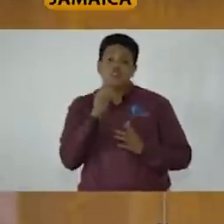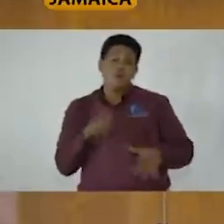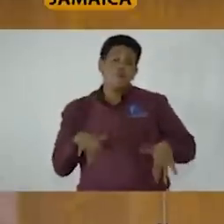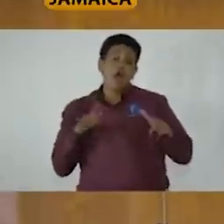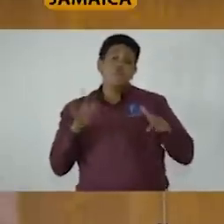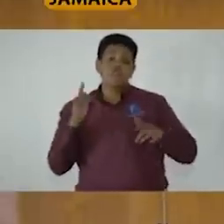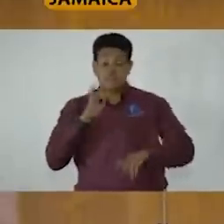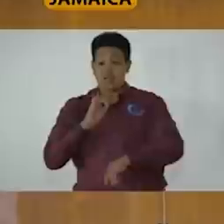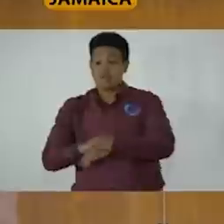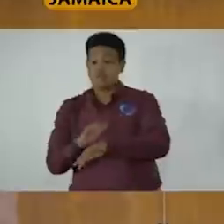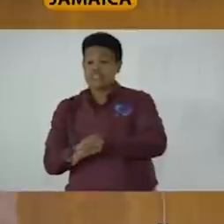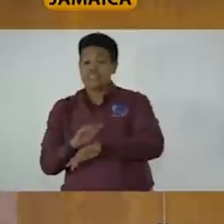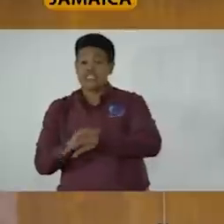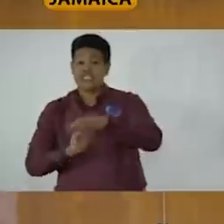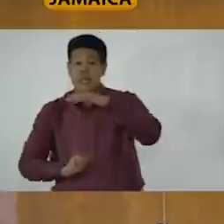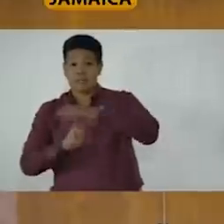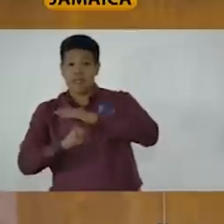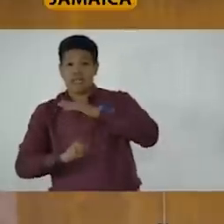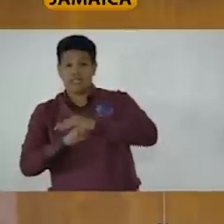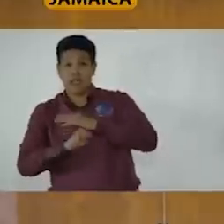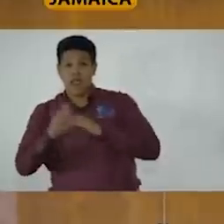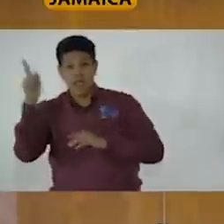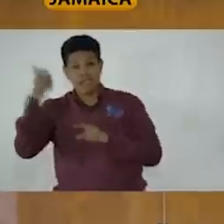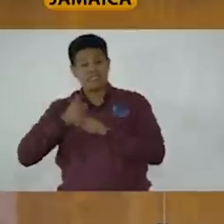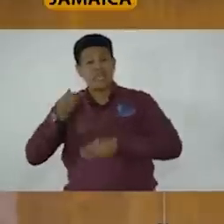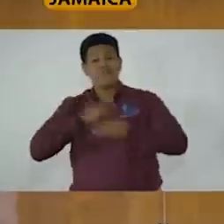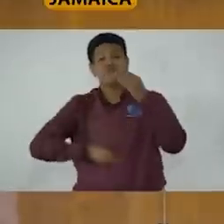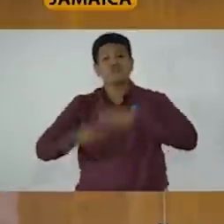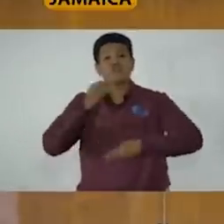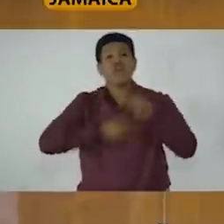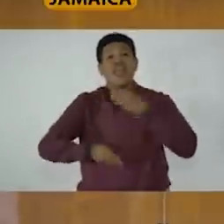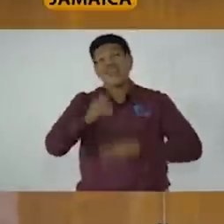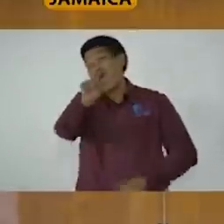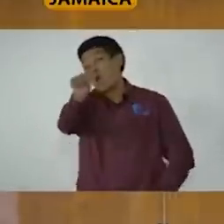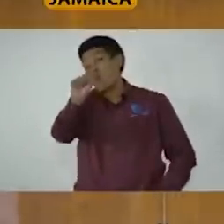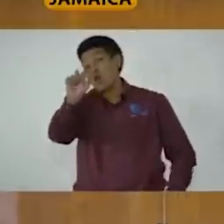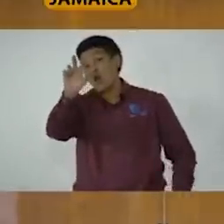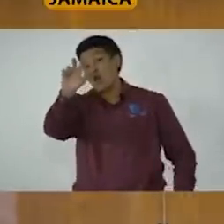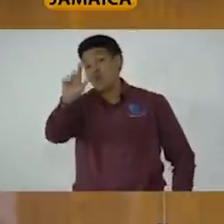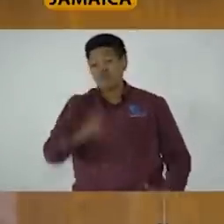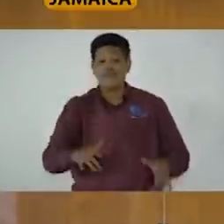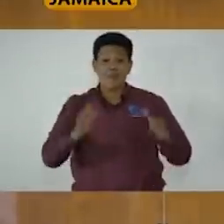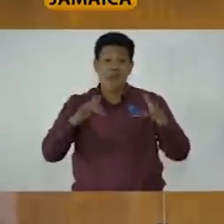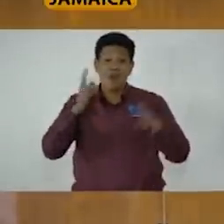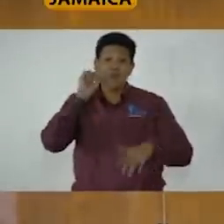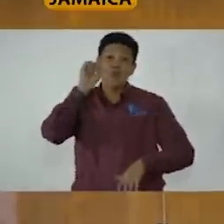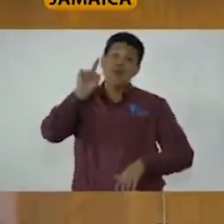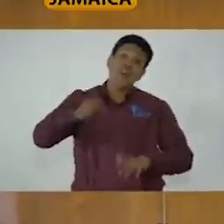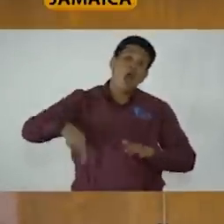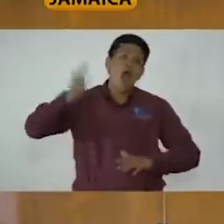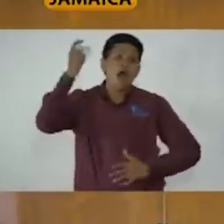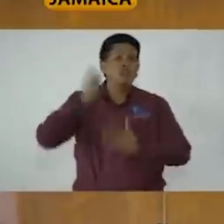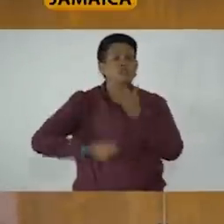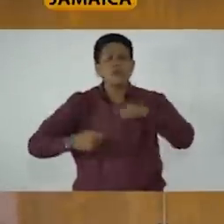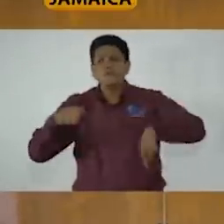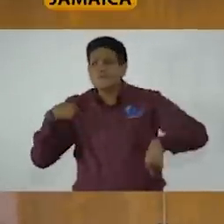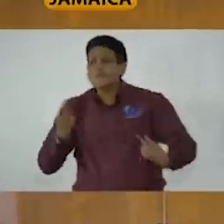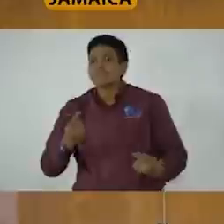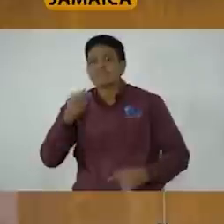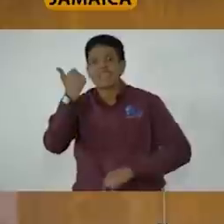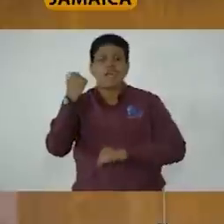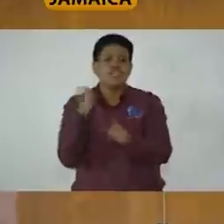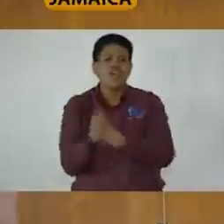British benchmark, North Sea Crude, traded at also $123. The highest prices in 10